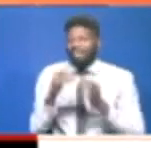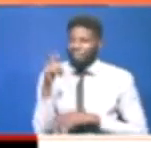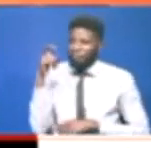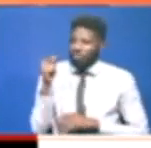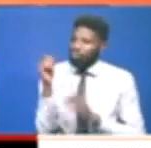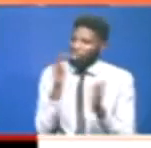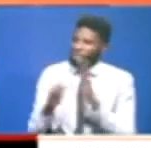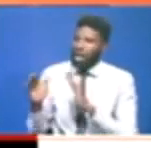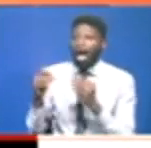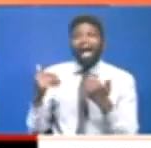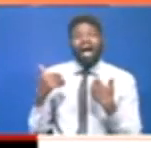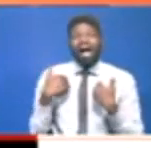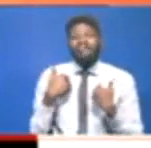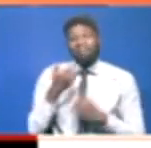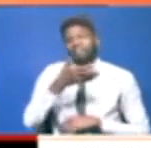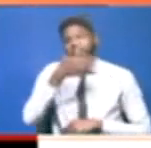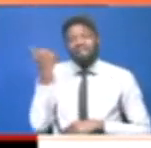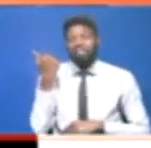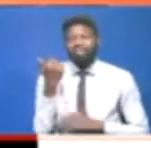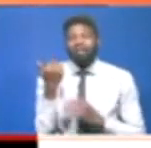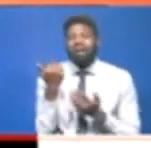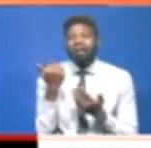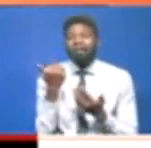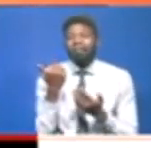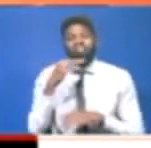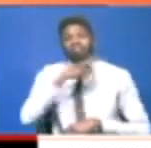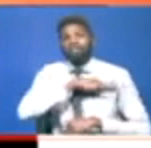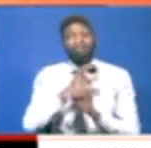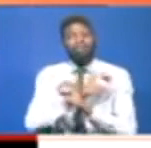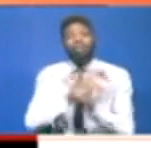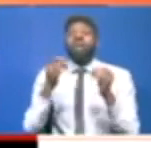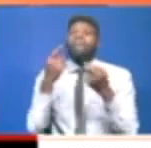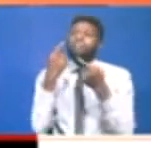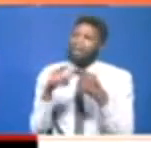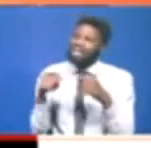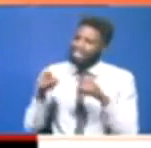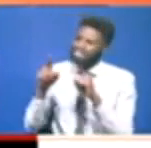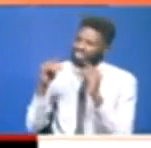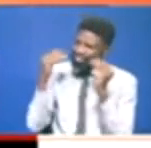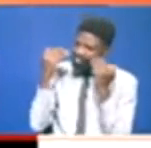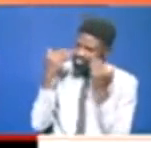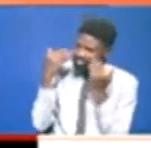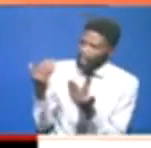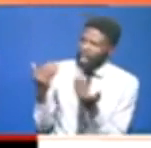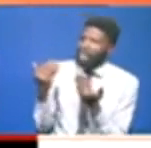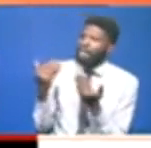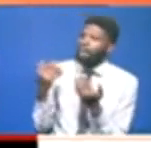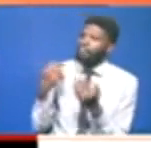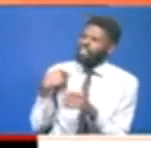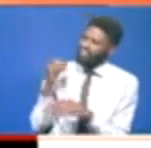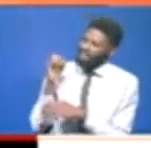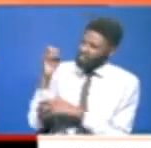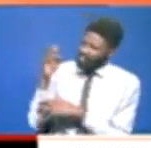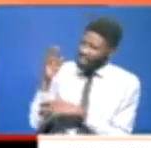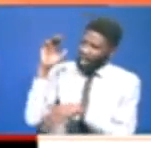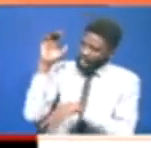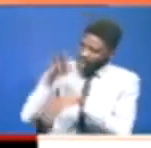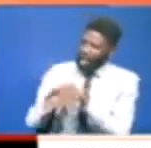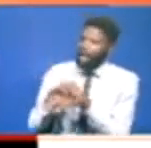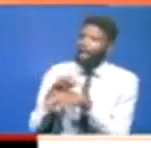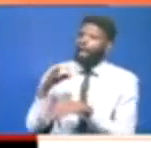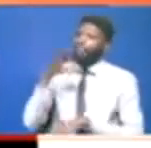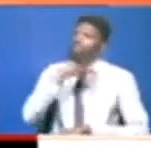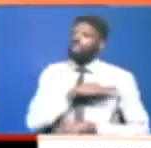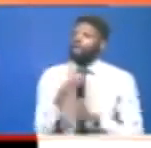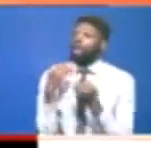giving you better returns. But as I've said, you're looking at what returns will you have. So the good returns is what will drive you into that, and you can only do that